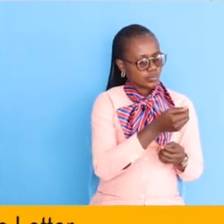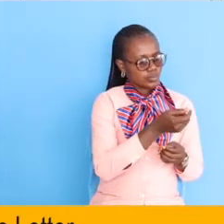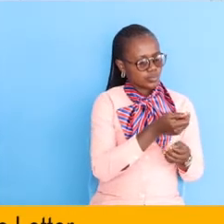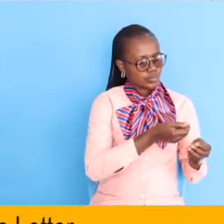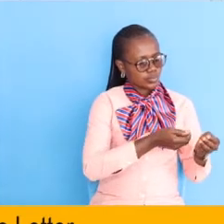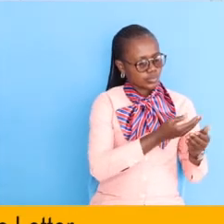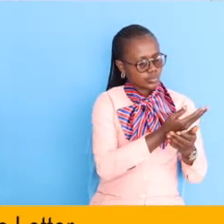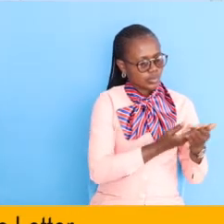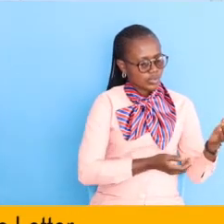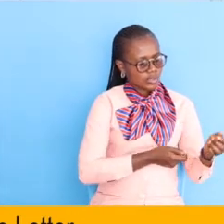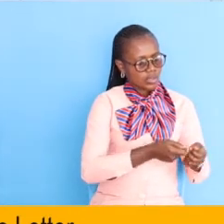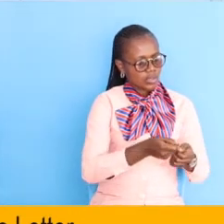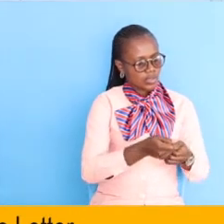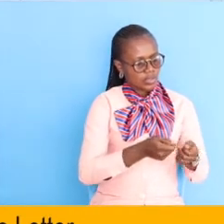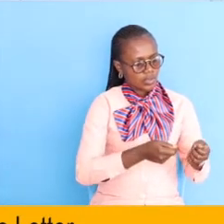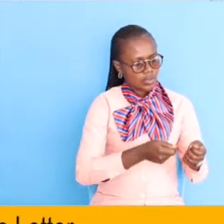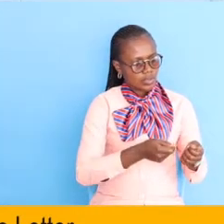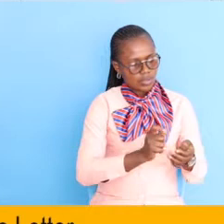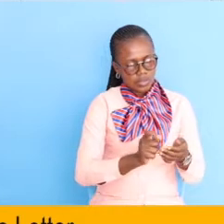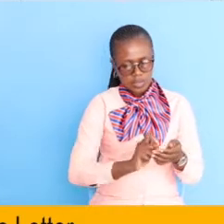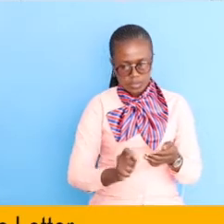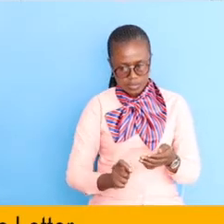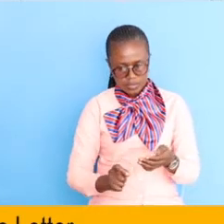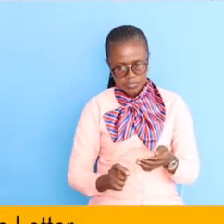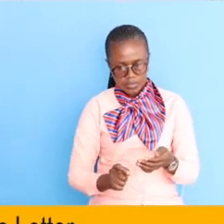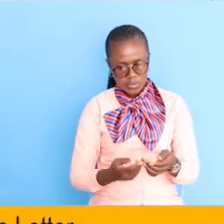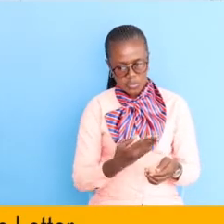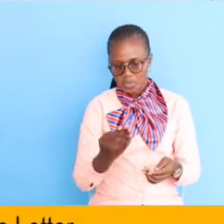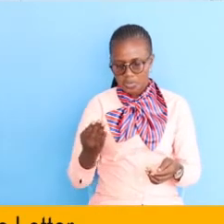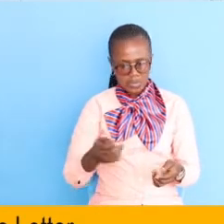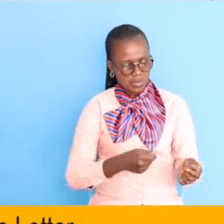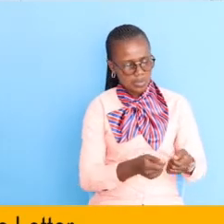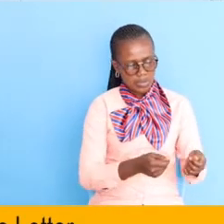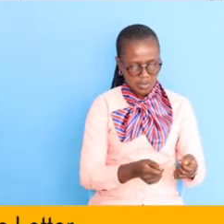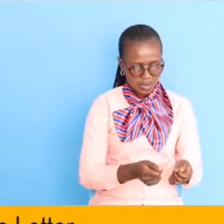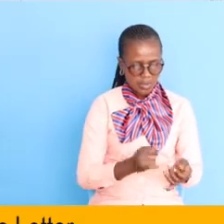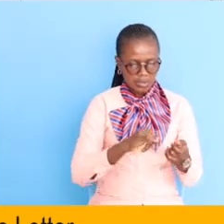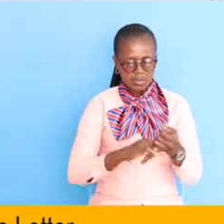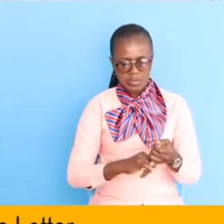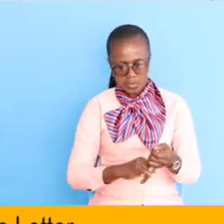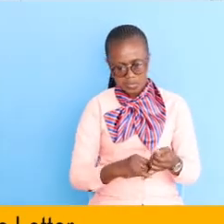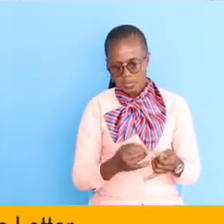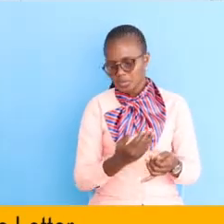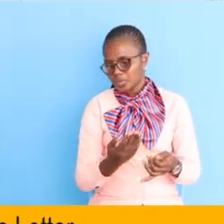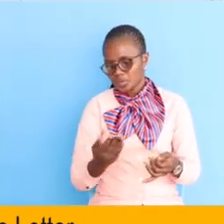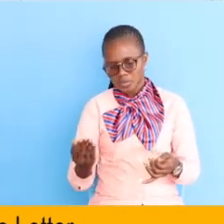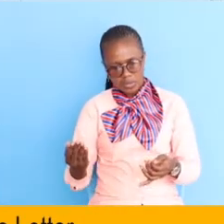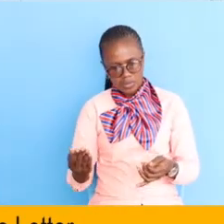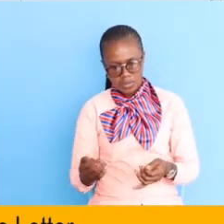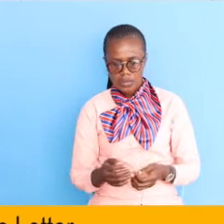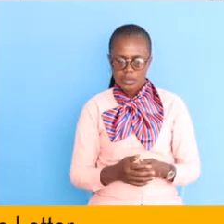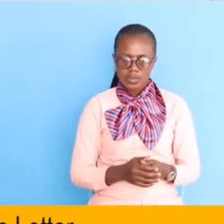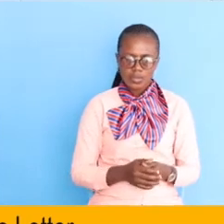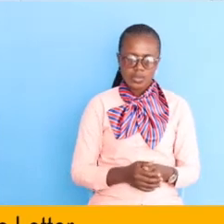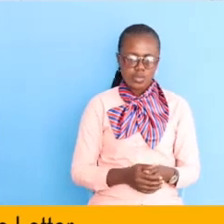in two different ways. You can decide to write it in numbers, or you can decide to write it in